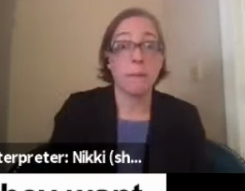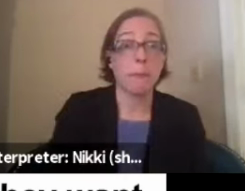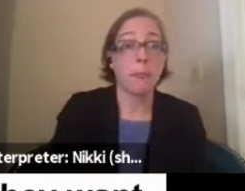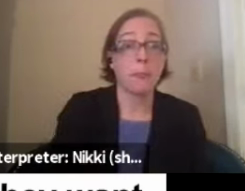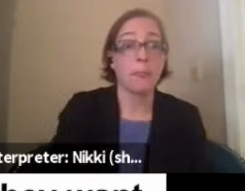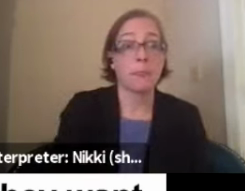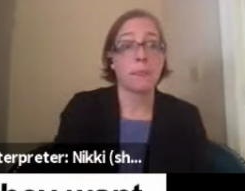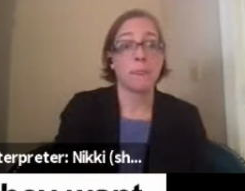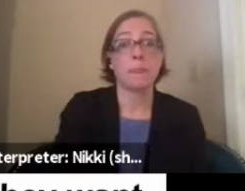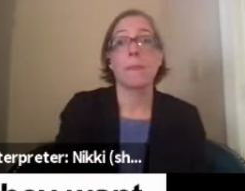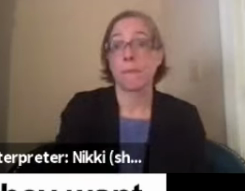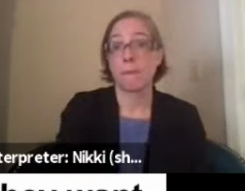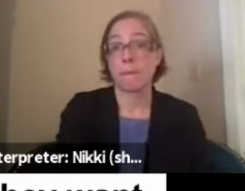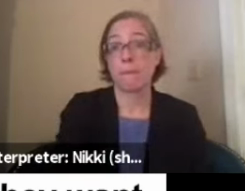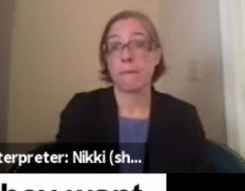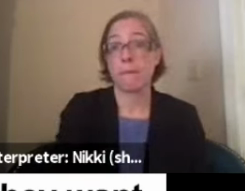woman.